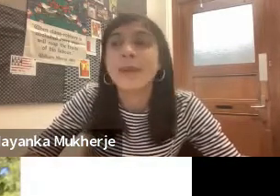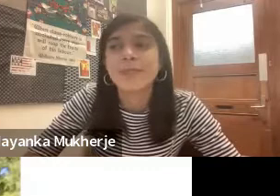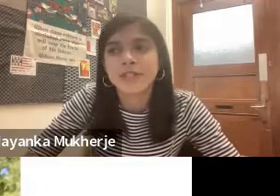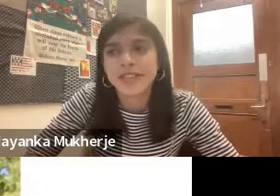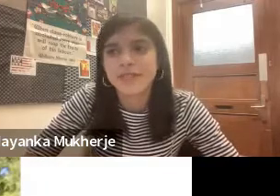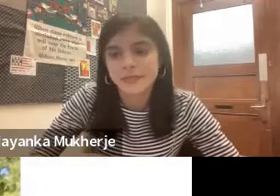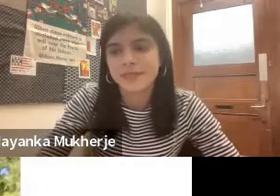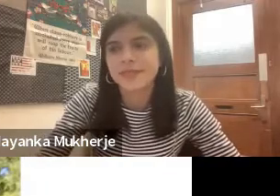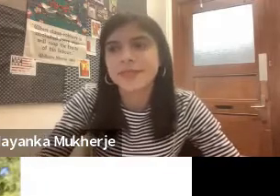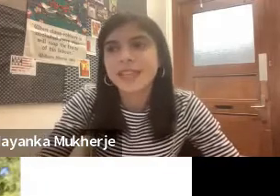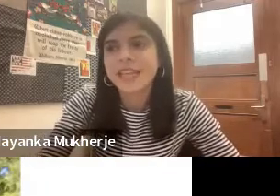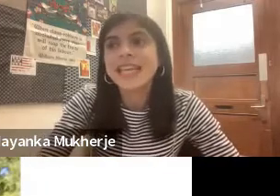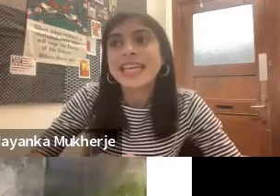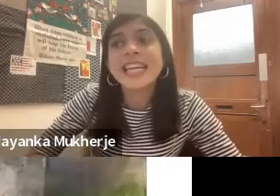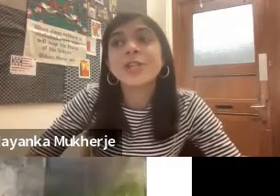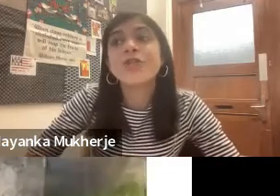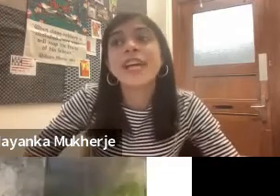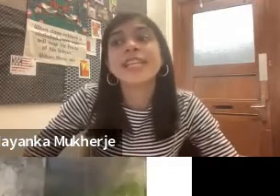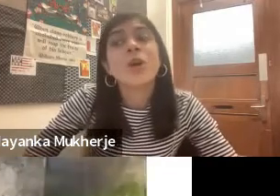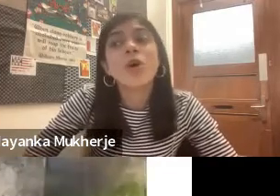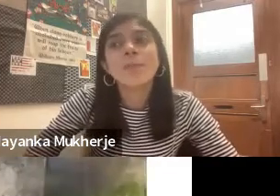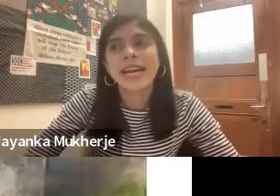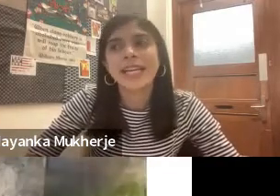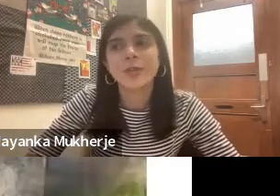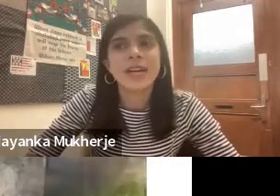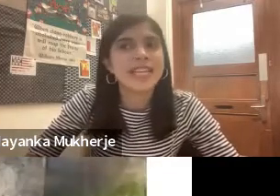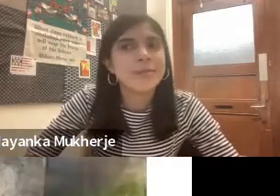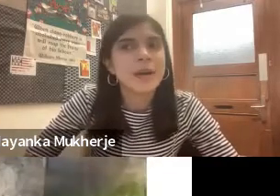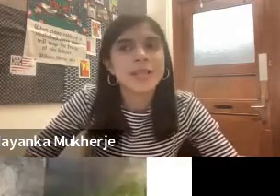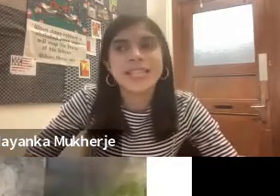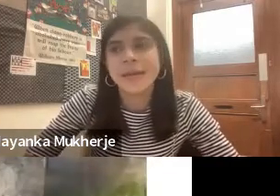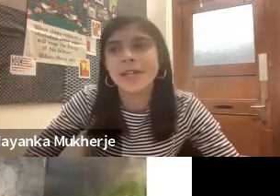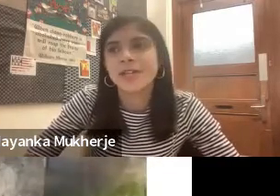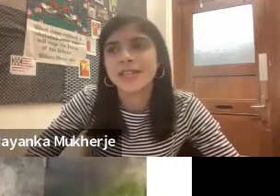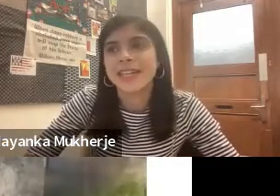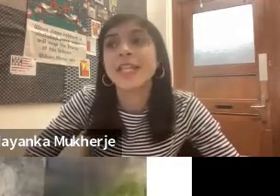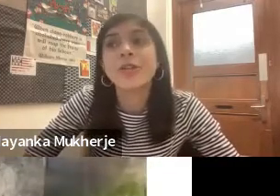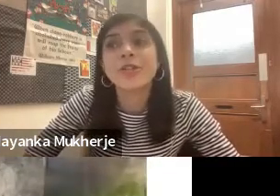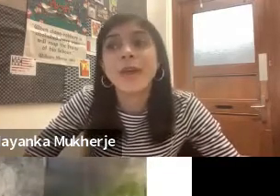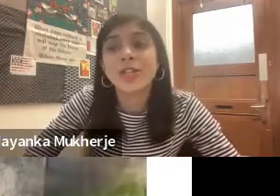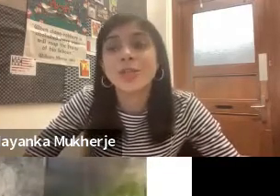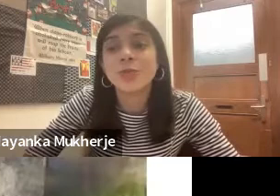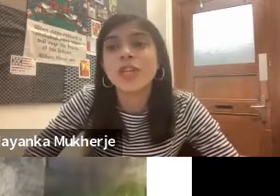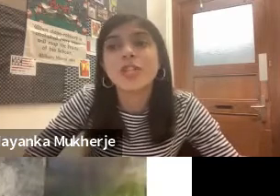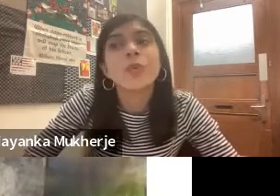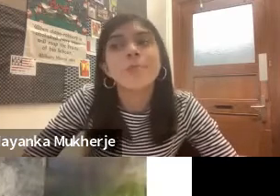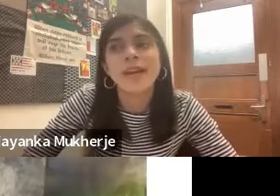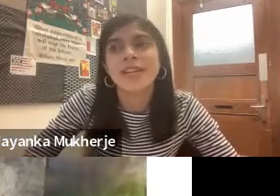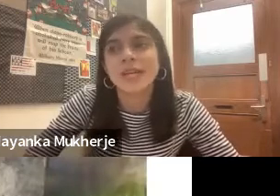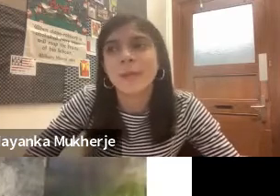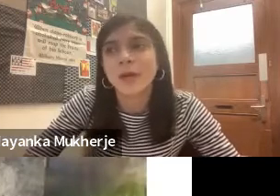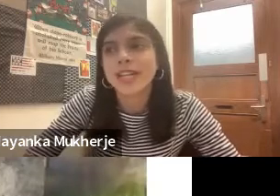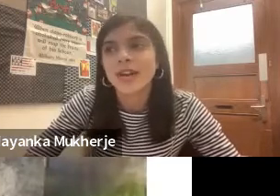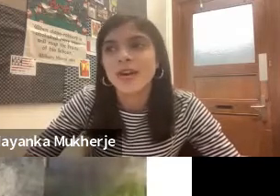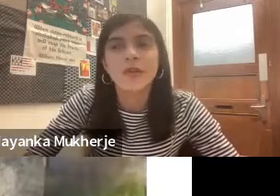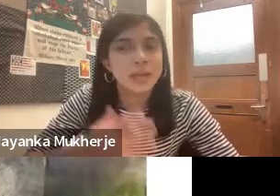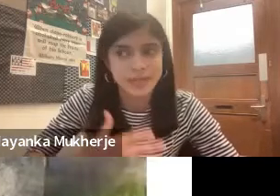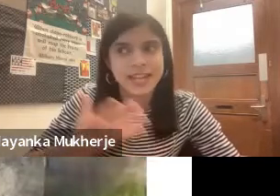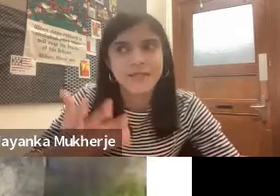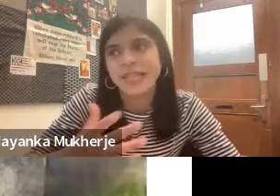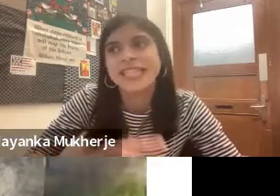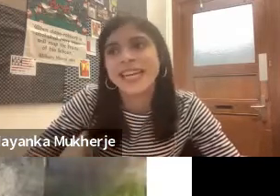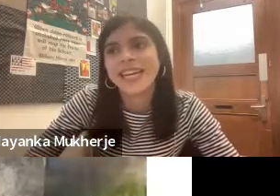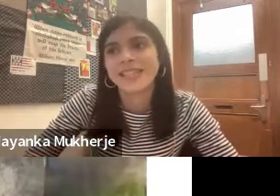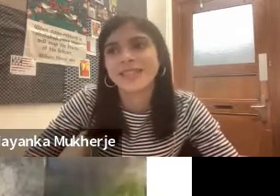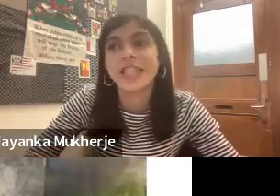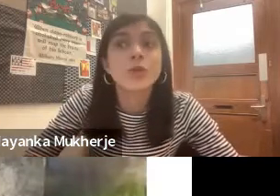visit his mum's grave. He had to fight a long battle to bury his mum in the cemetery, and he also managed to book a twin burial plot for